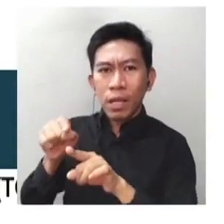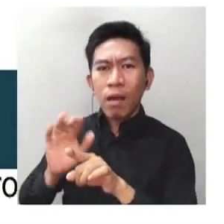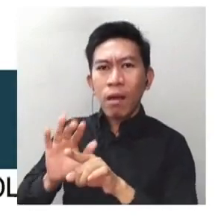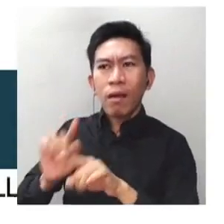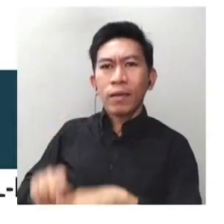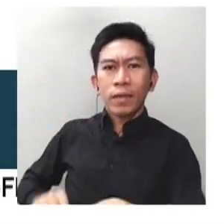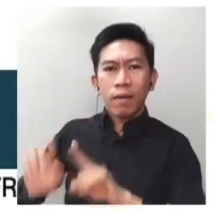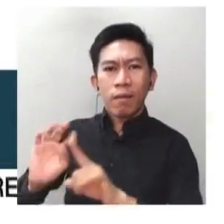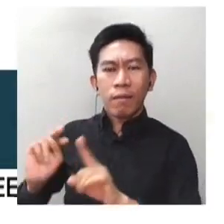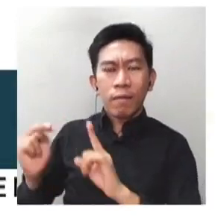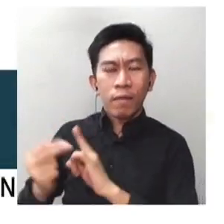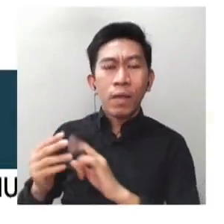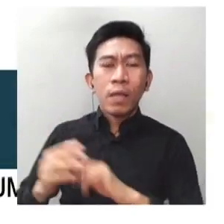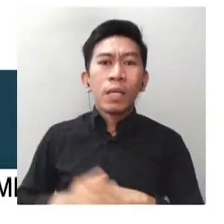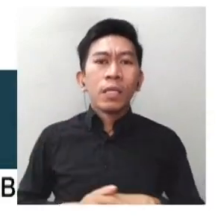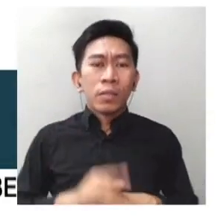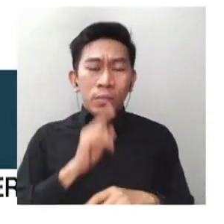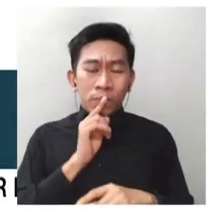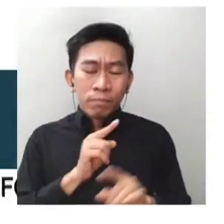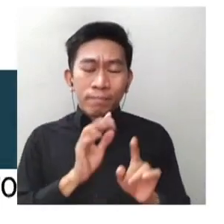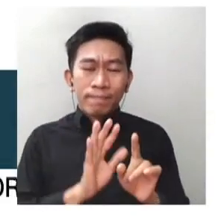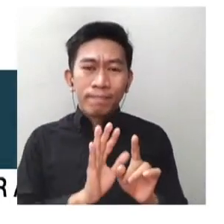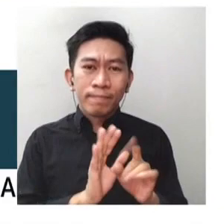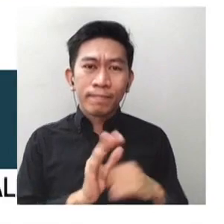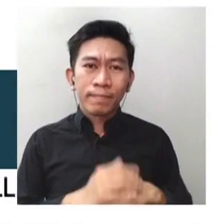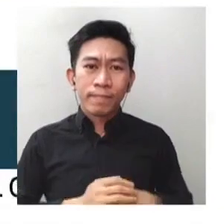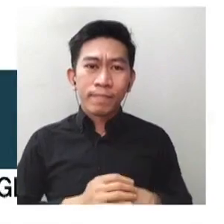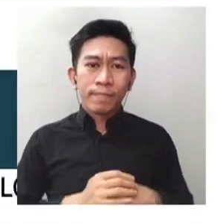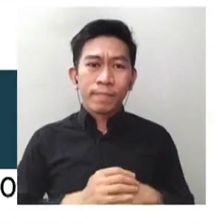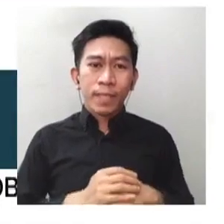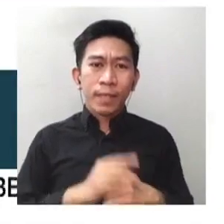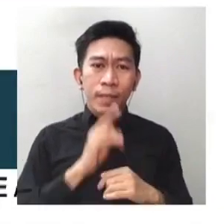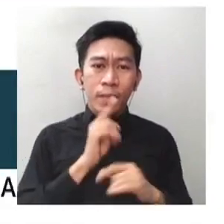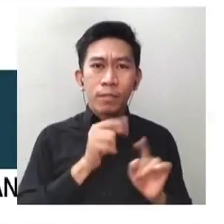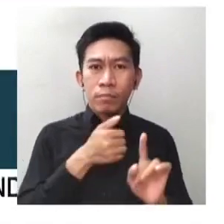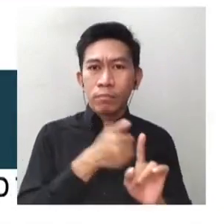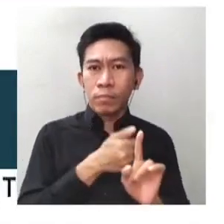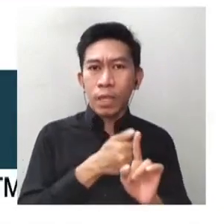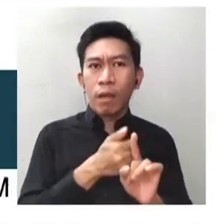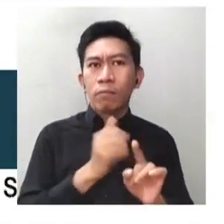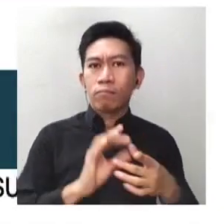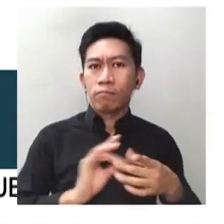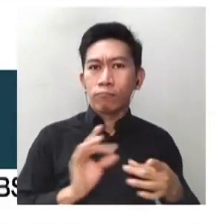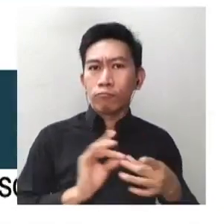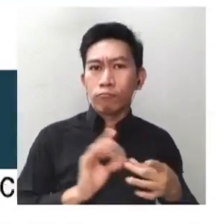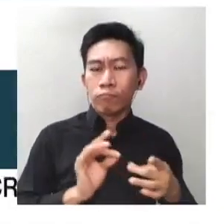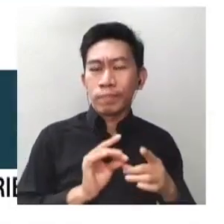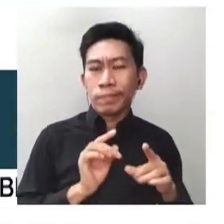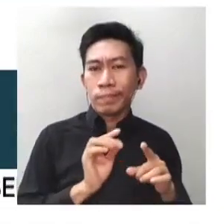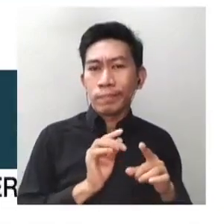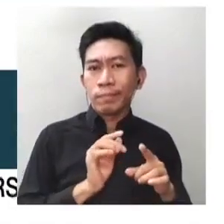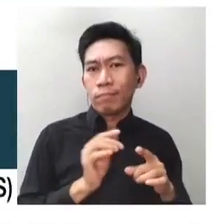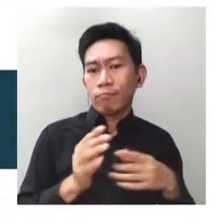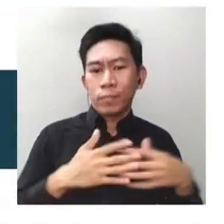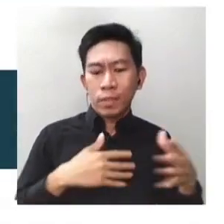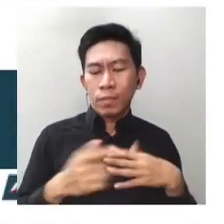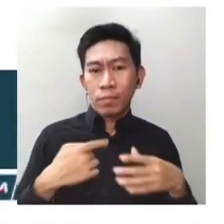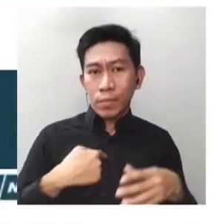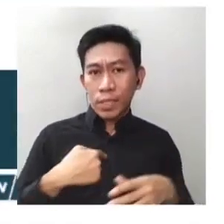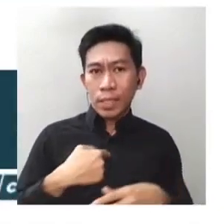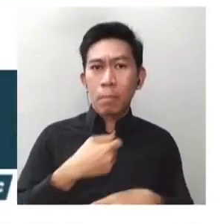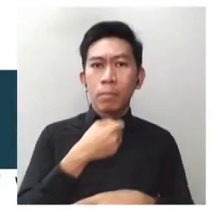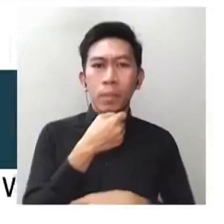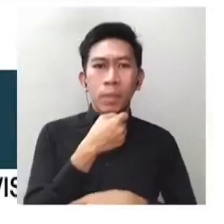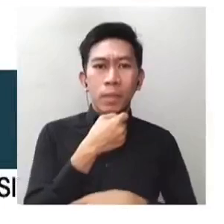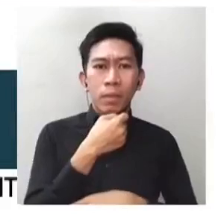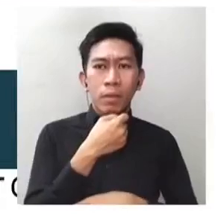Yes, it shouldn't be the case. It's very poignant when he actually said that, even as a journalist, it was